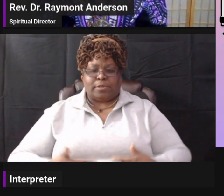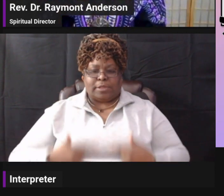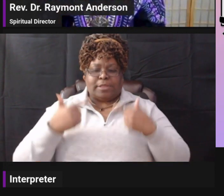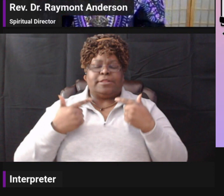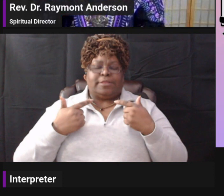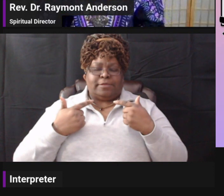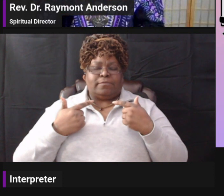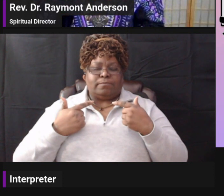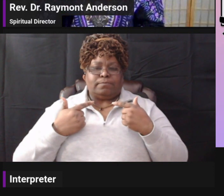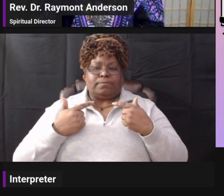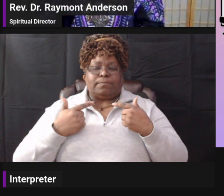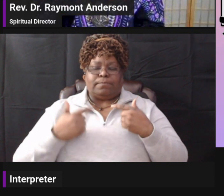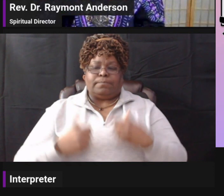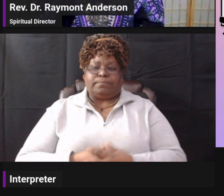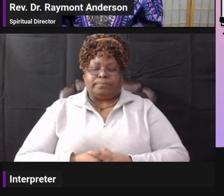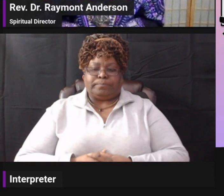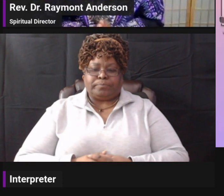well.